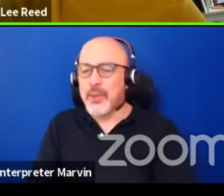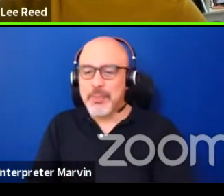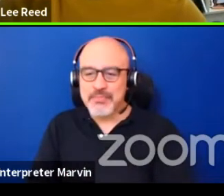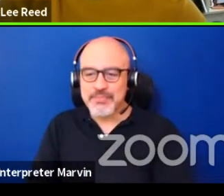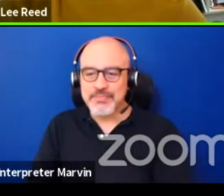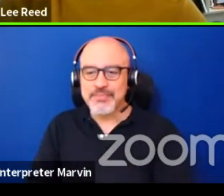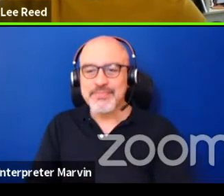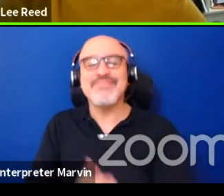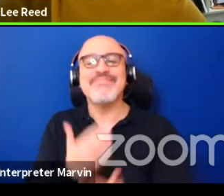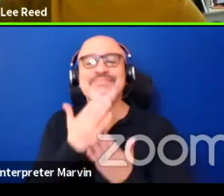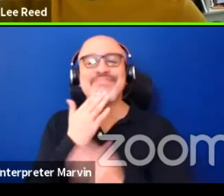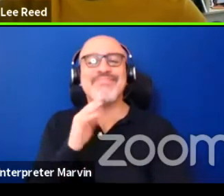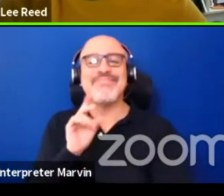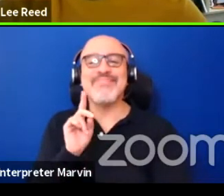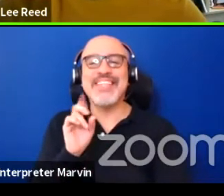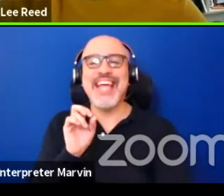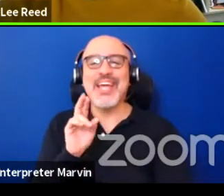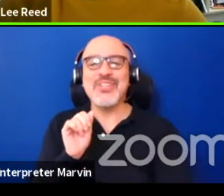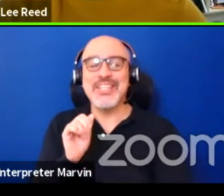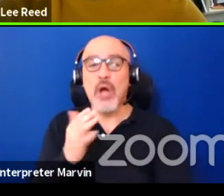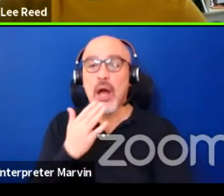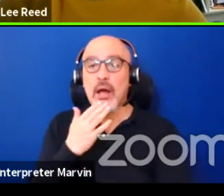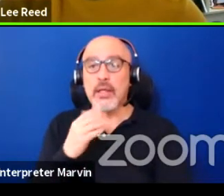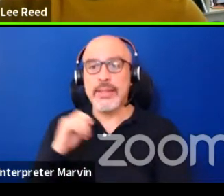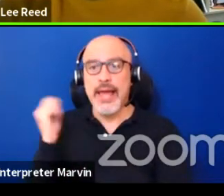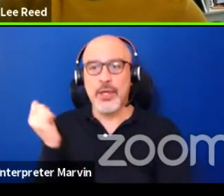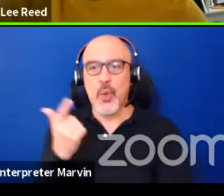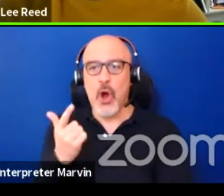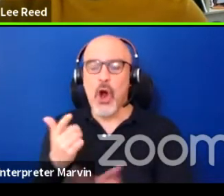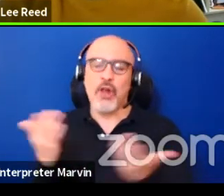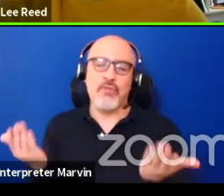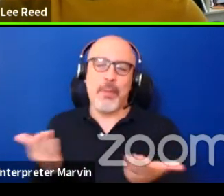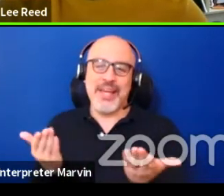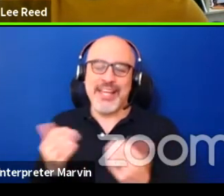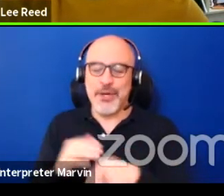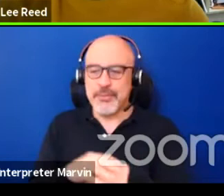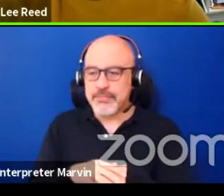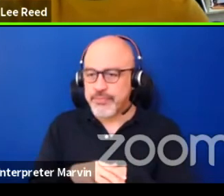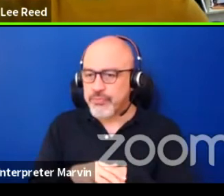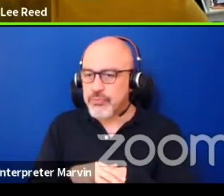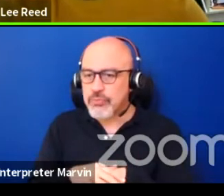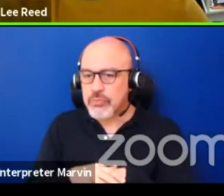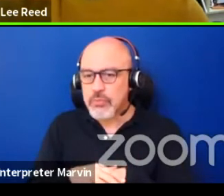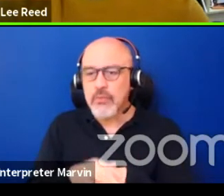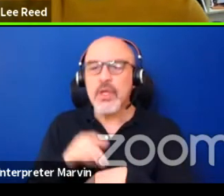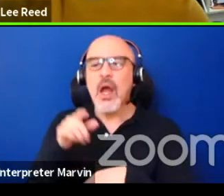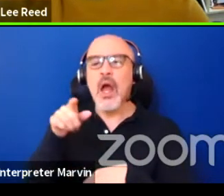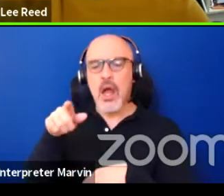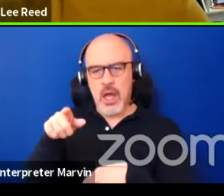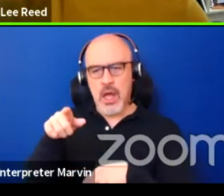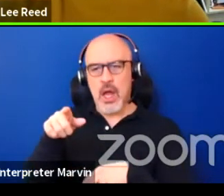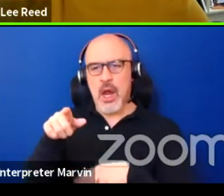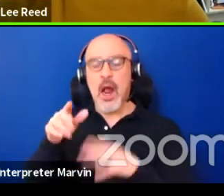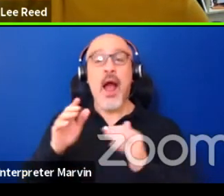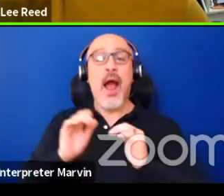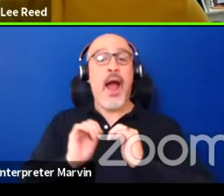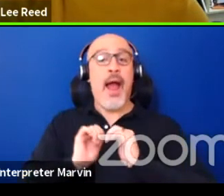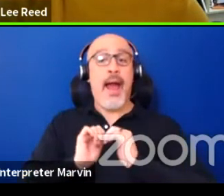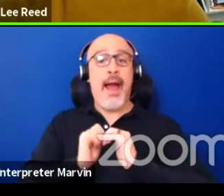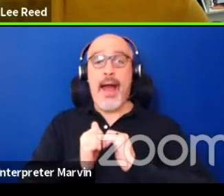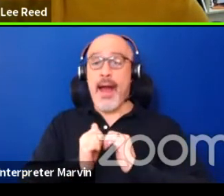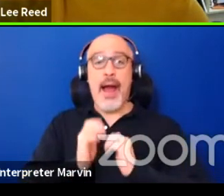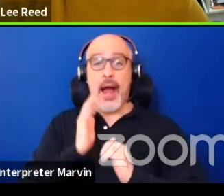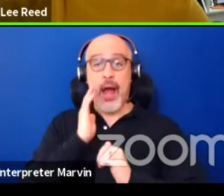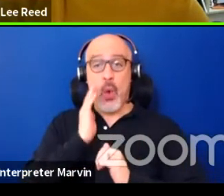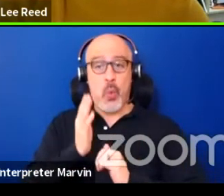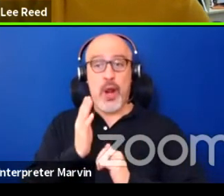Thank you, Deidre, and thank you all for being here. So the way this is going